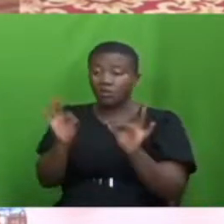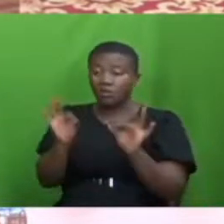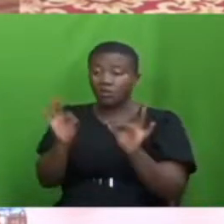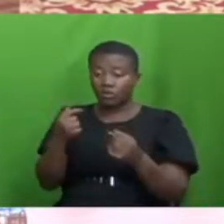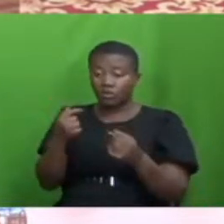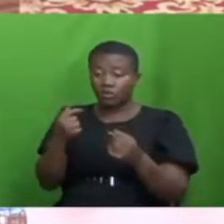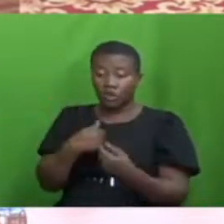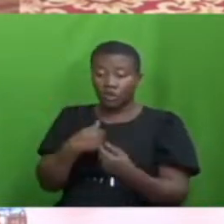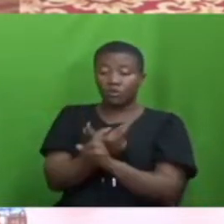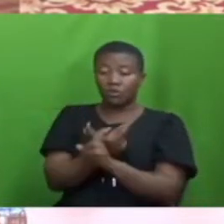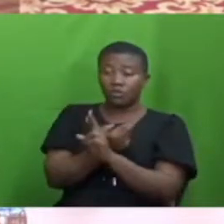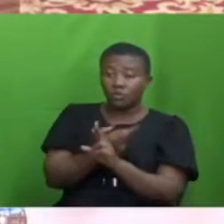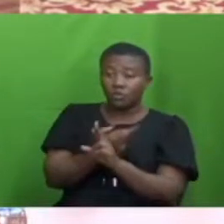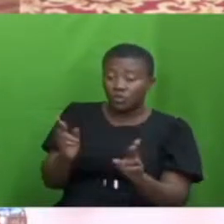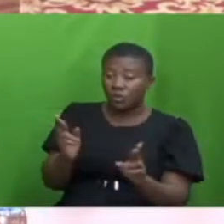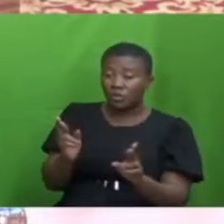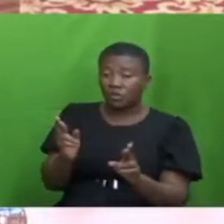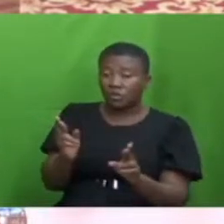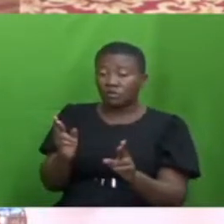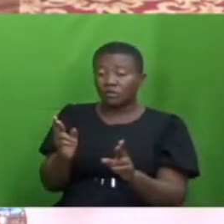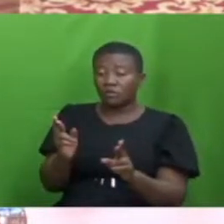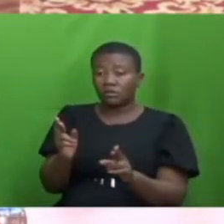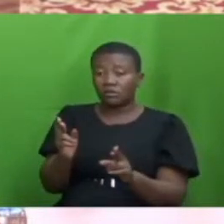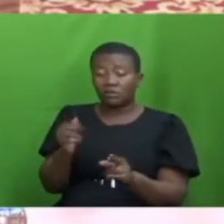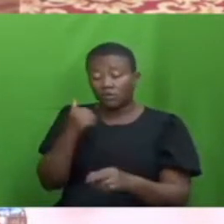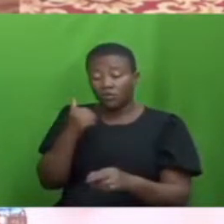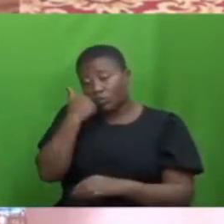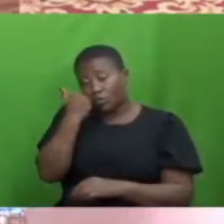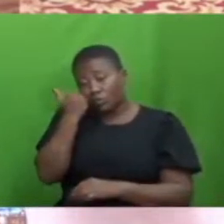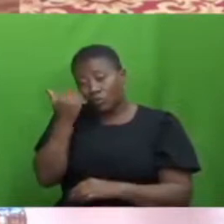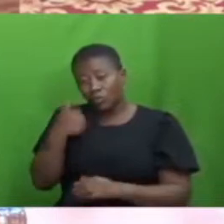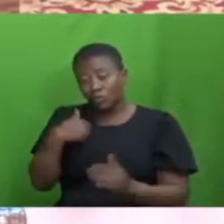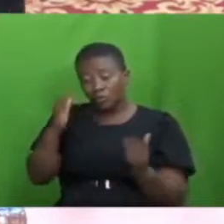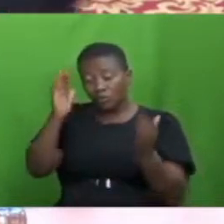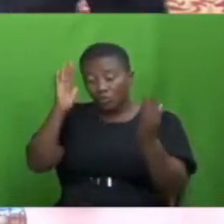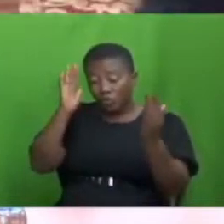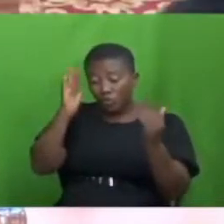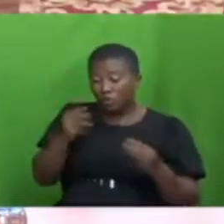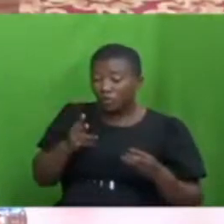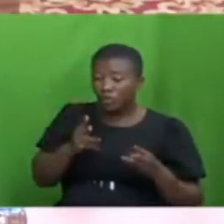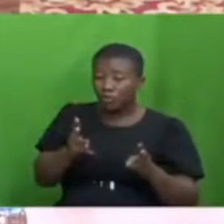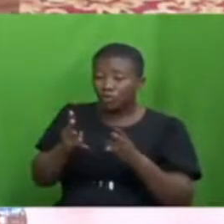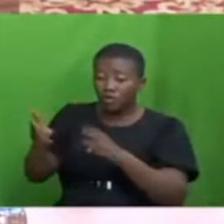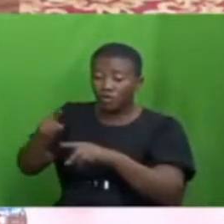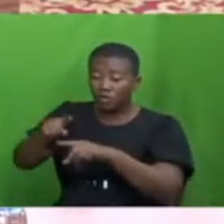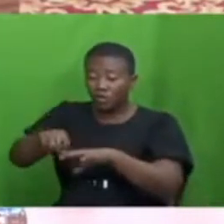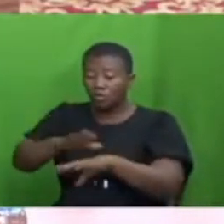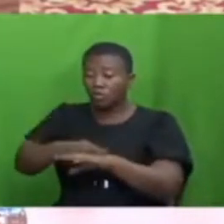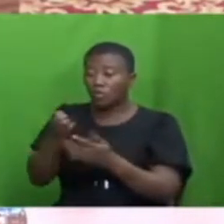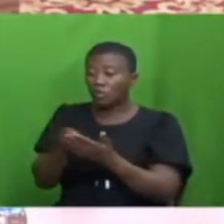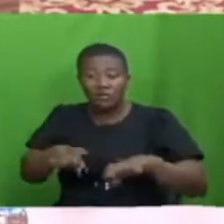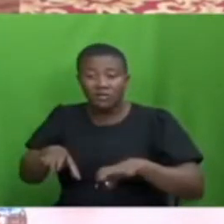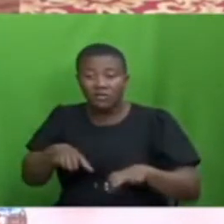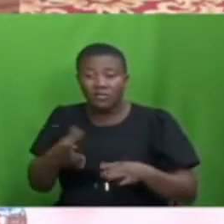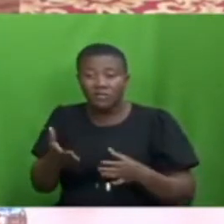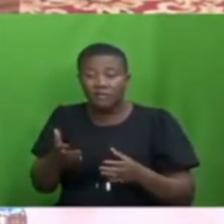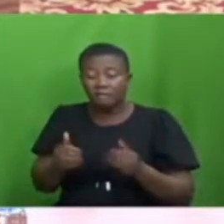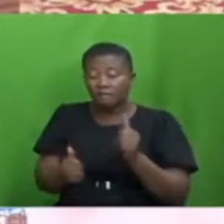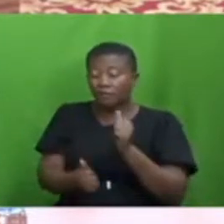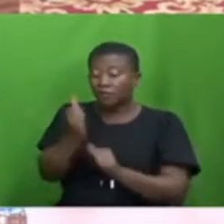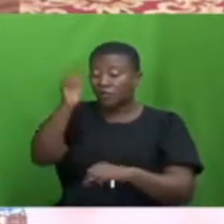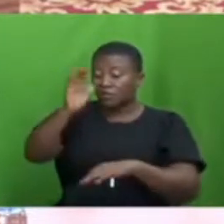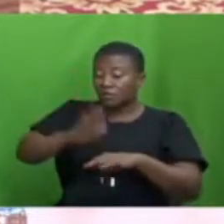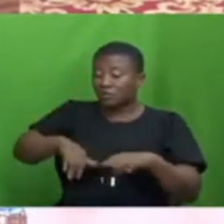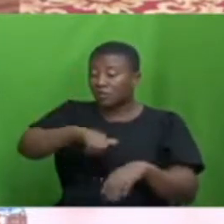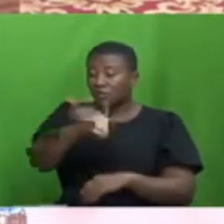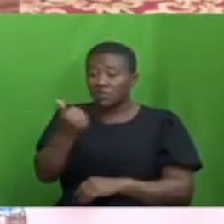determined to continue down that path. Soon, we expect the measures taken resulting in economic activity and anything